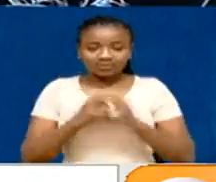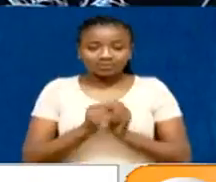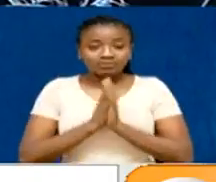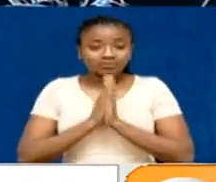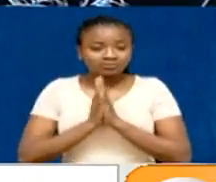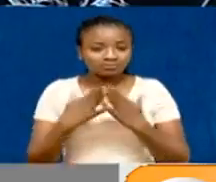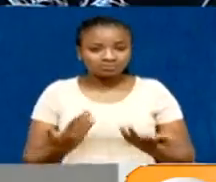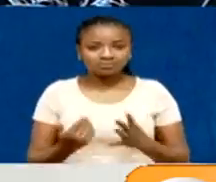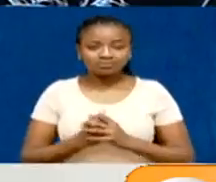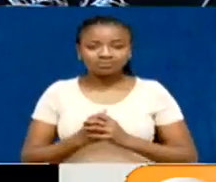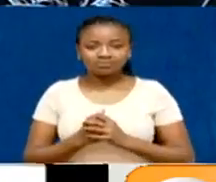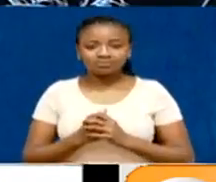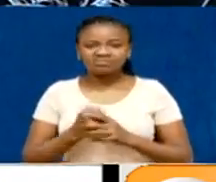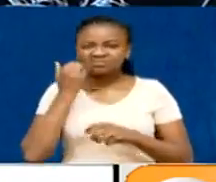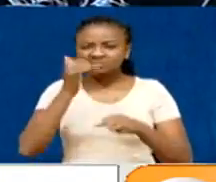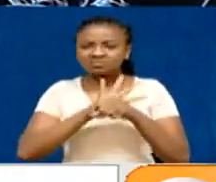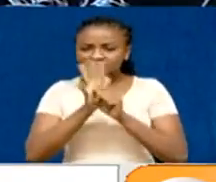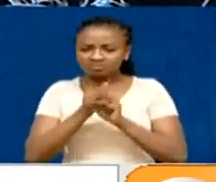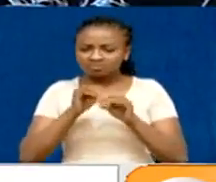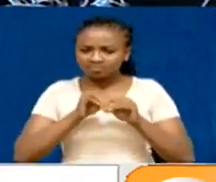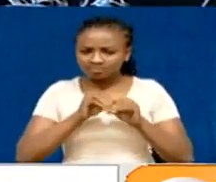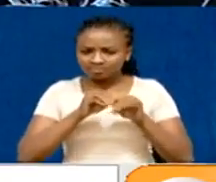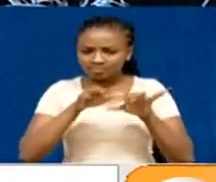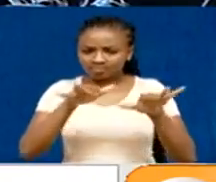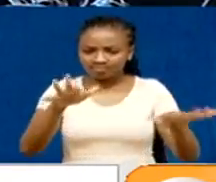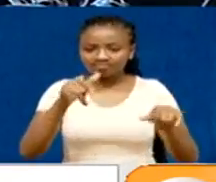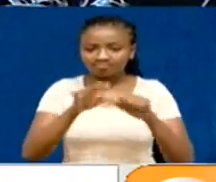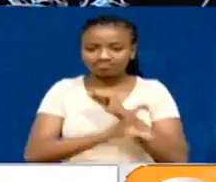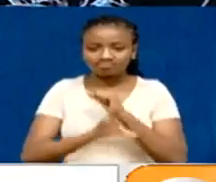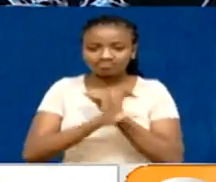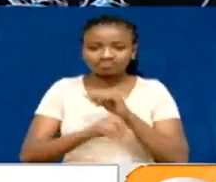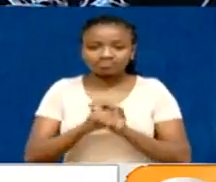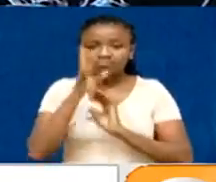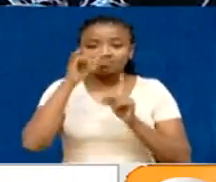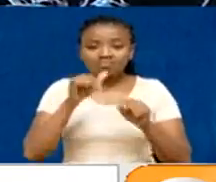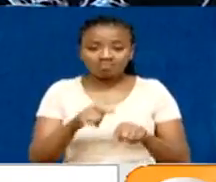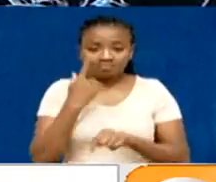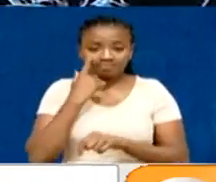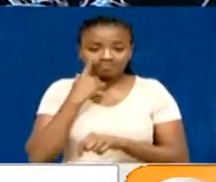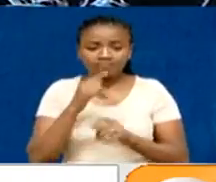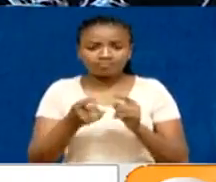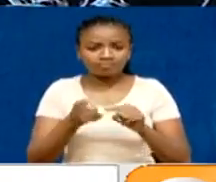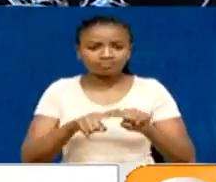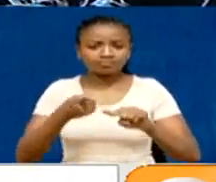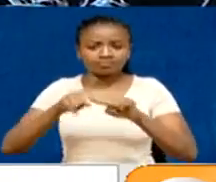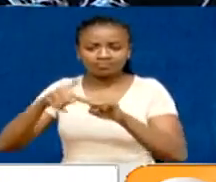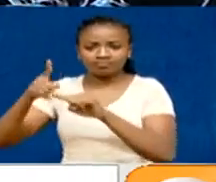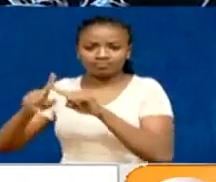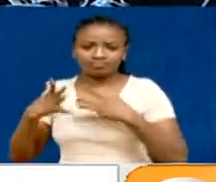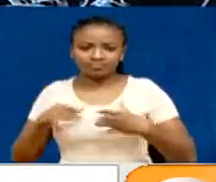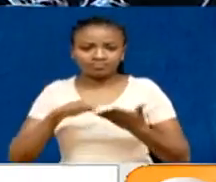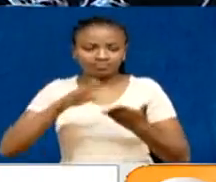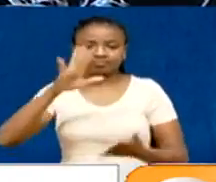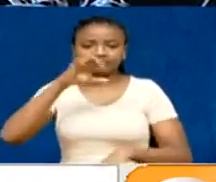We begin the bulletin with the deepening COVID-19 crisis as the country witnesses resurgence of